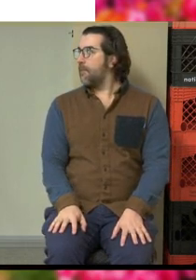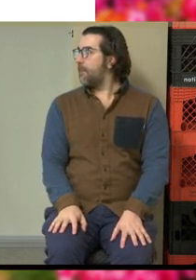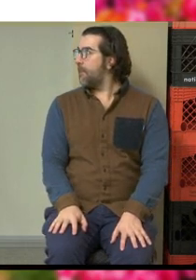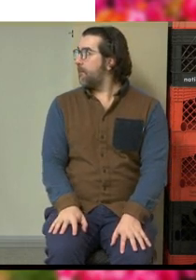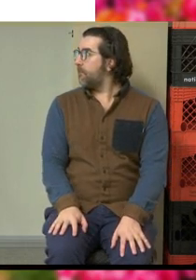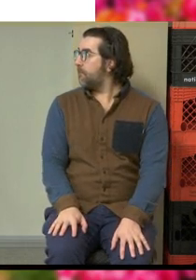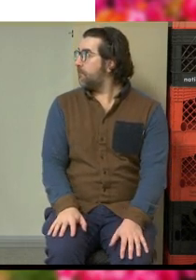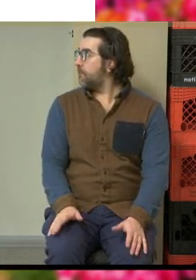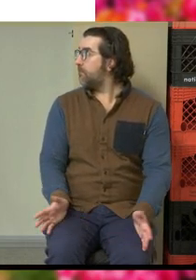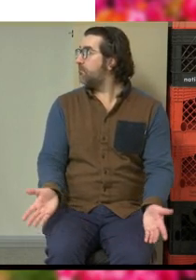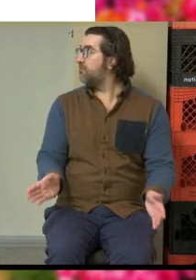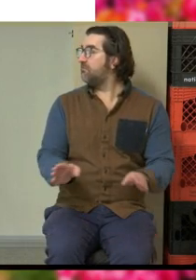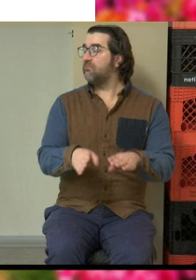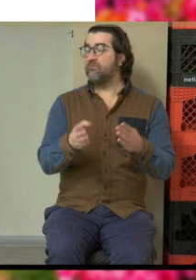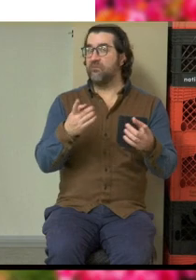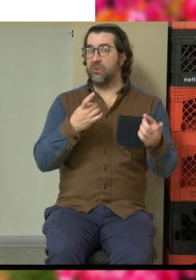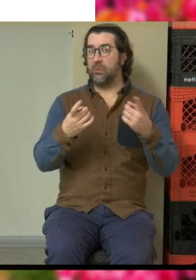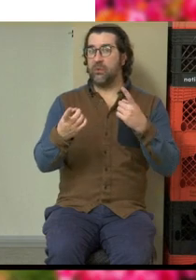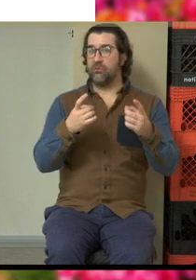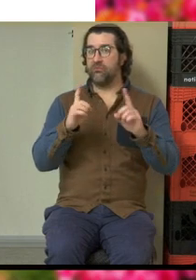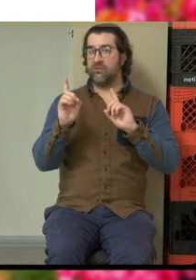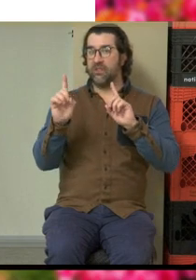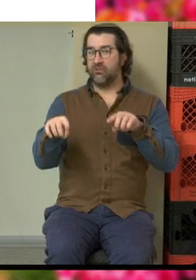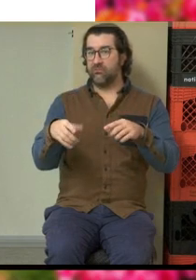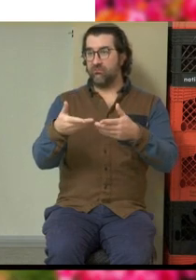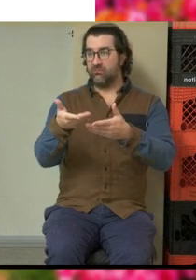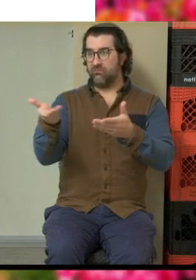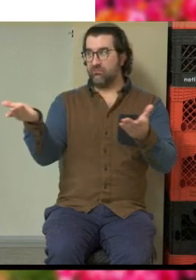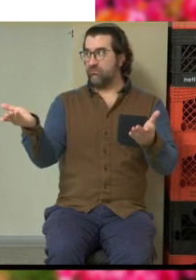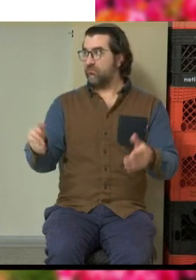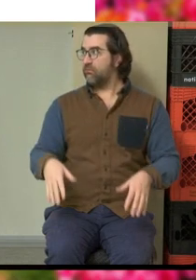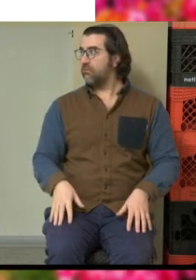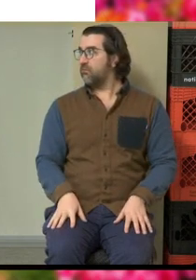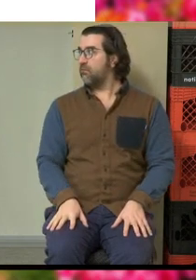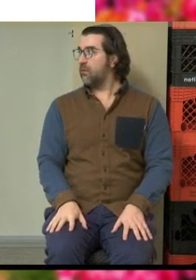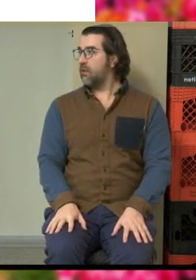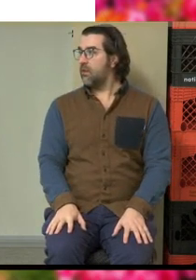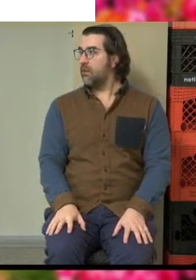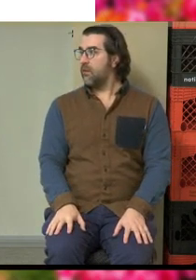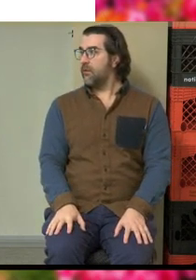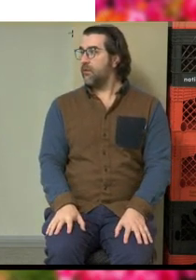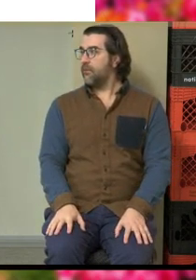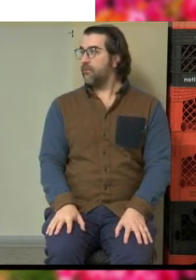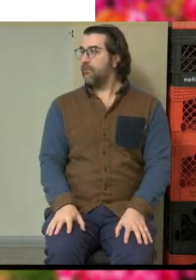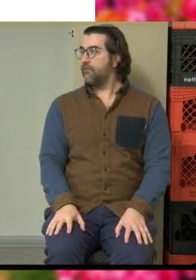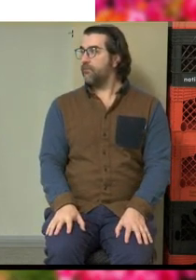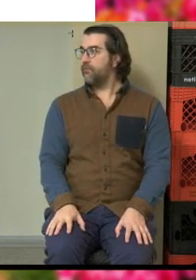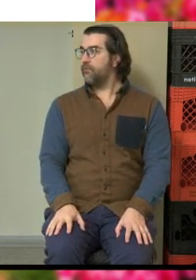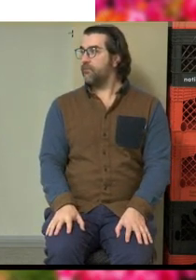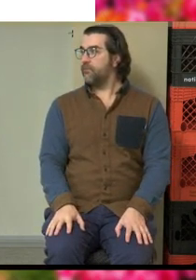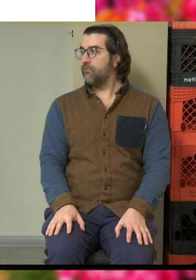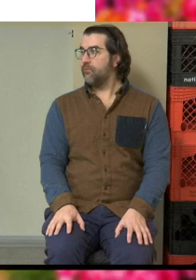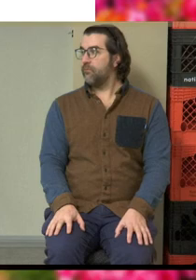Okay, we can open it up to questions. Is there anything? Should we go online first or in person?